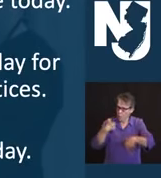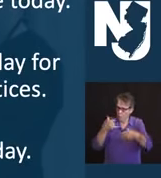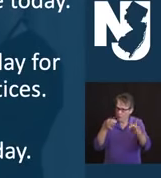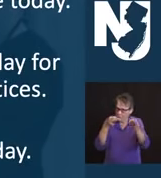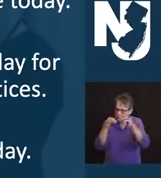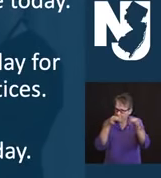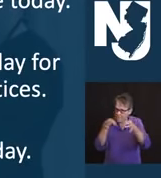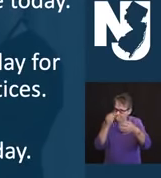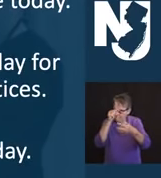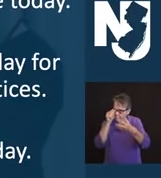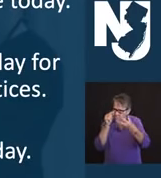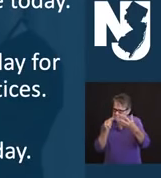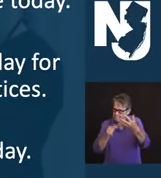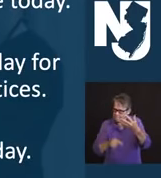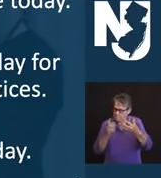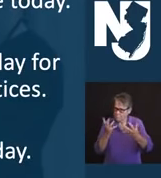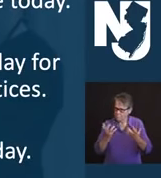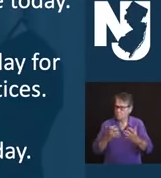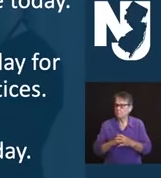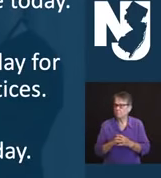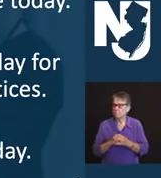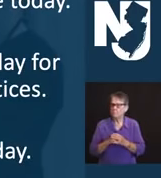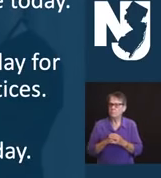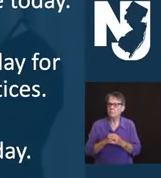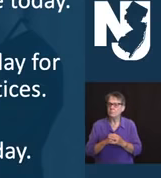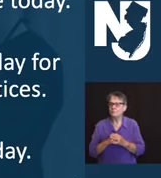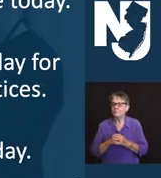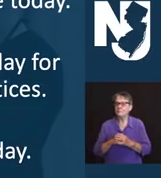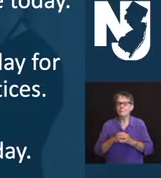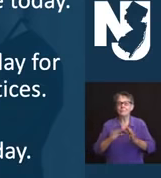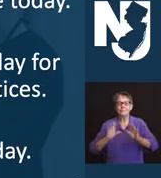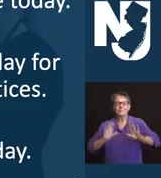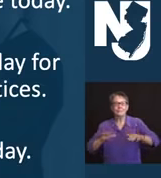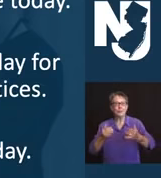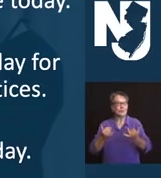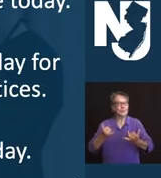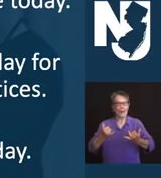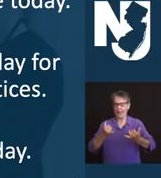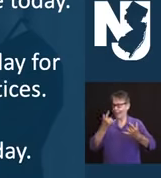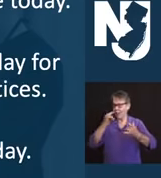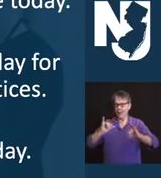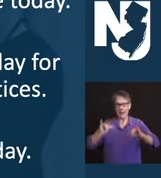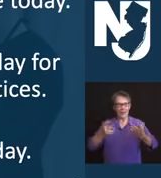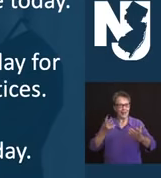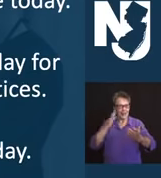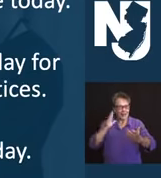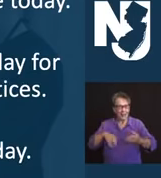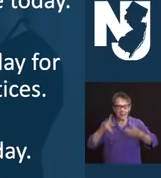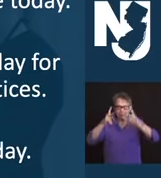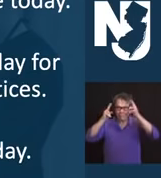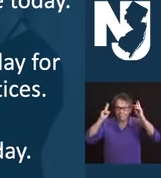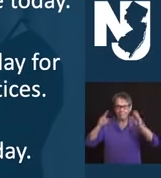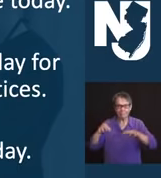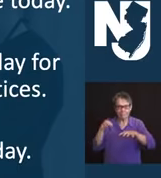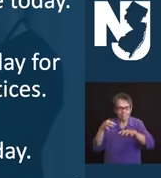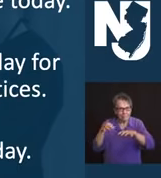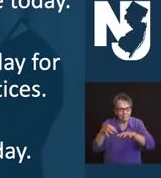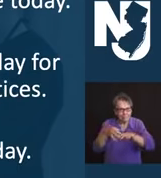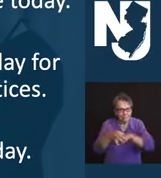state are all reopening with protocols and safeguards in place to give clients and staff alike confidence that their health